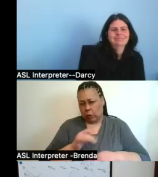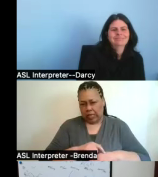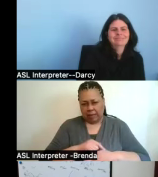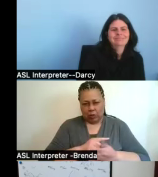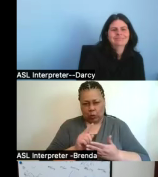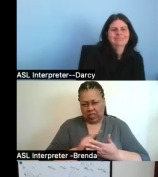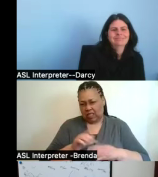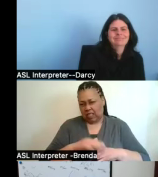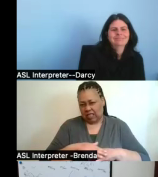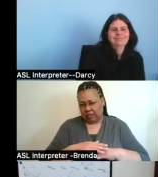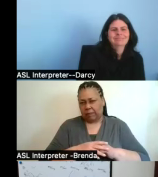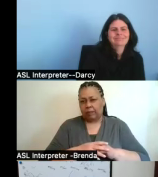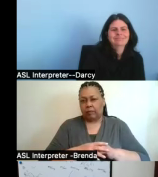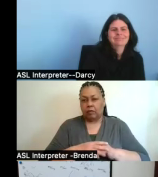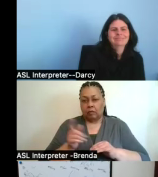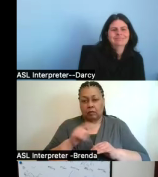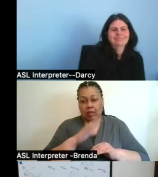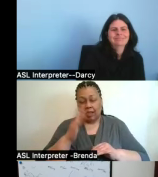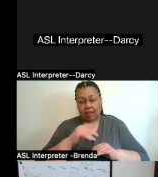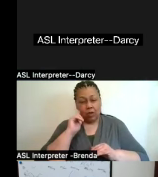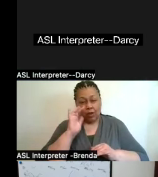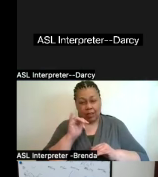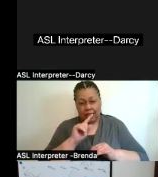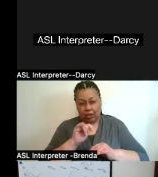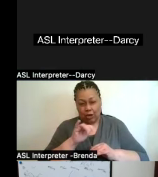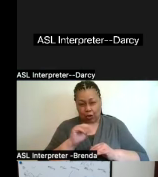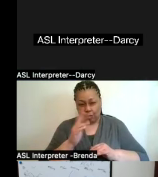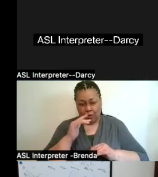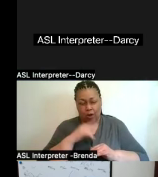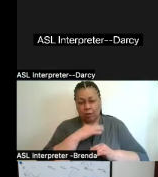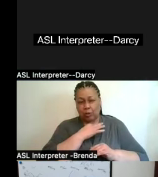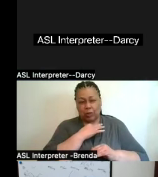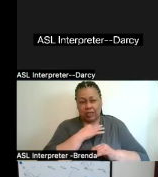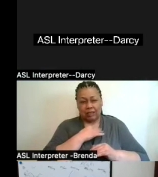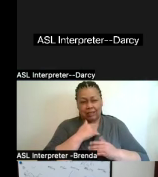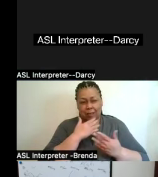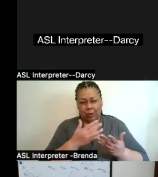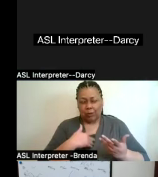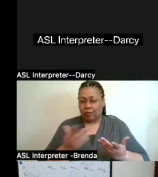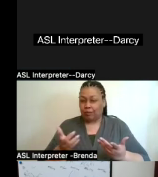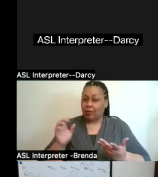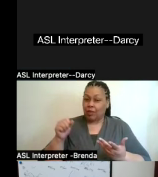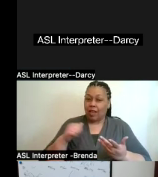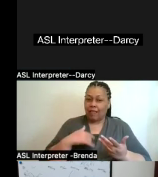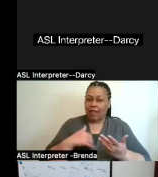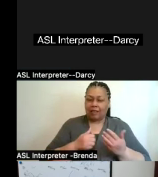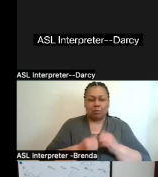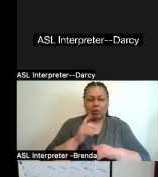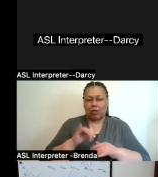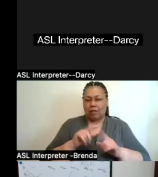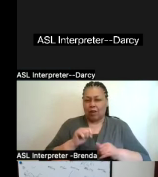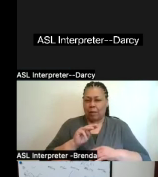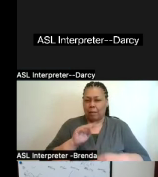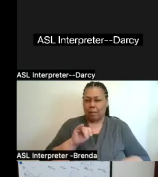least. I had never heard that term before. I was just curious. Thank you. Oh, yeah. Yeah, they're mostly mining blasts